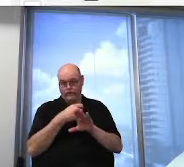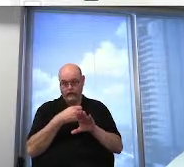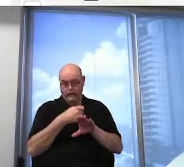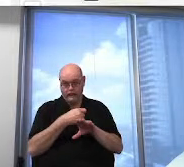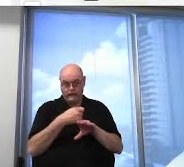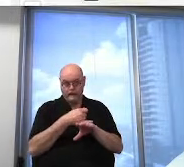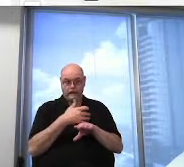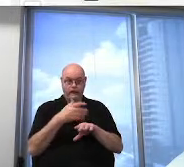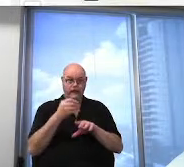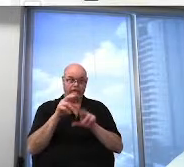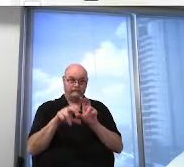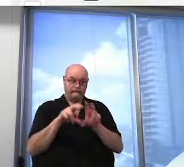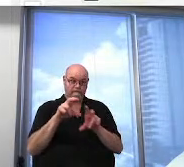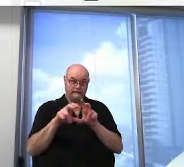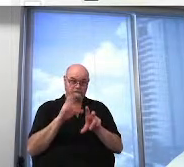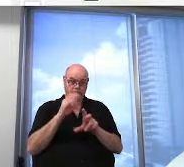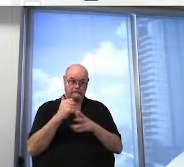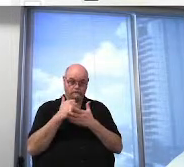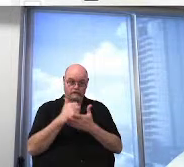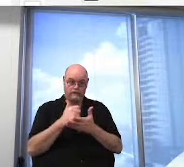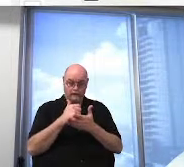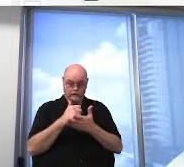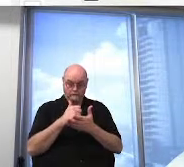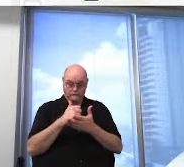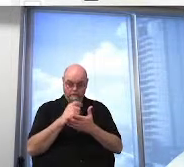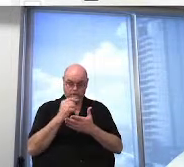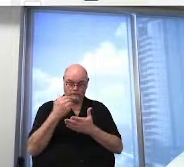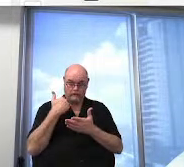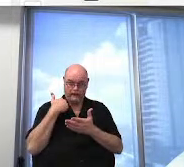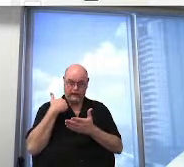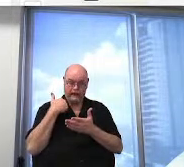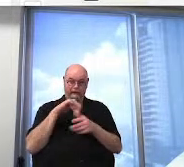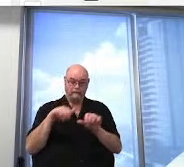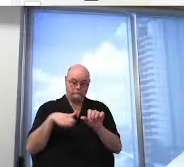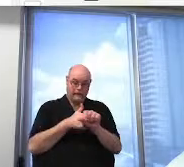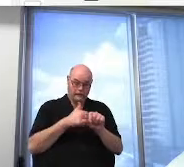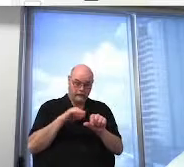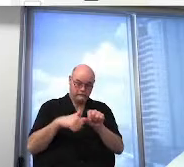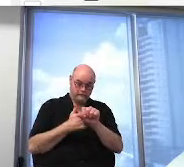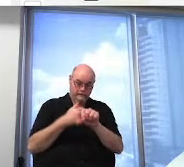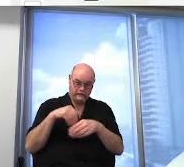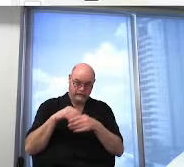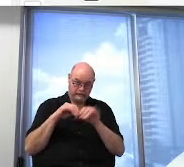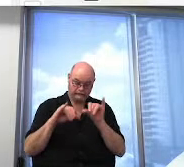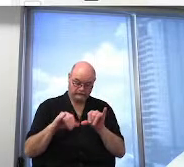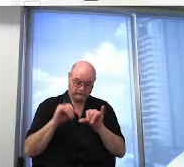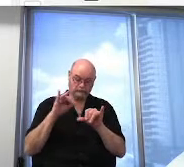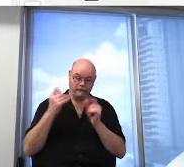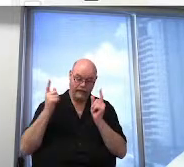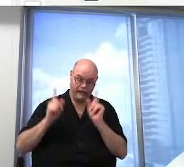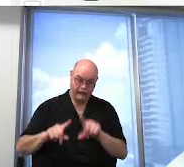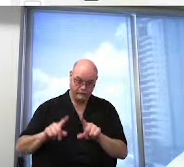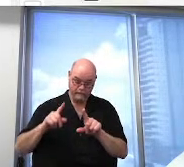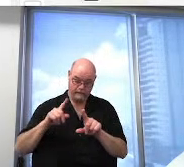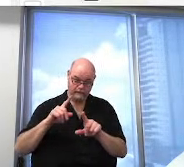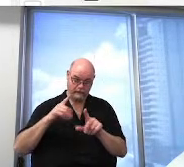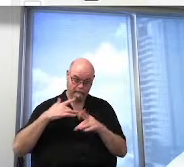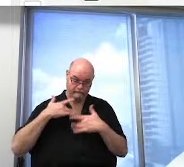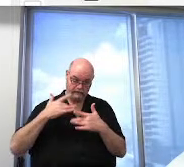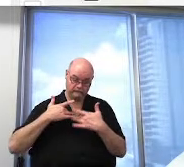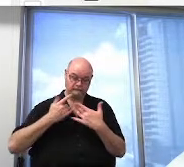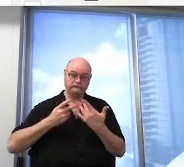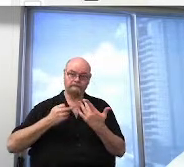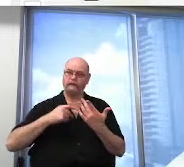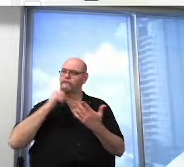island. The investments are going to help us have the redundancy in the system, so when the events do happen, they do